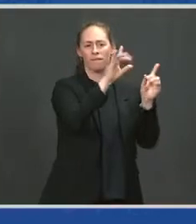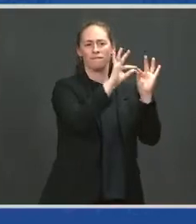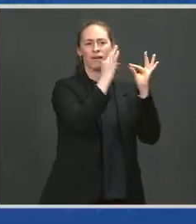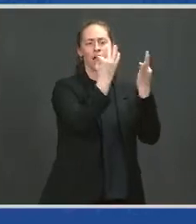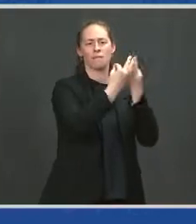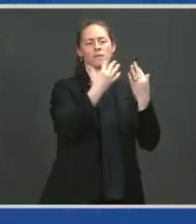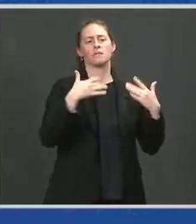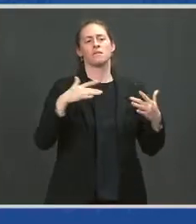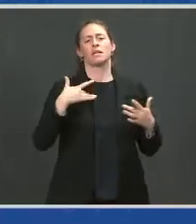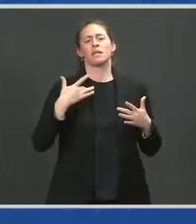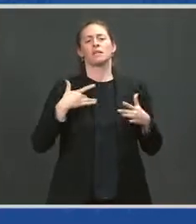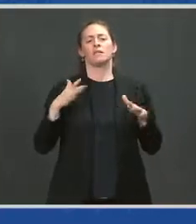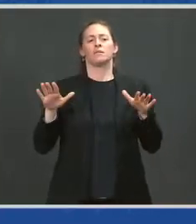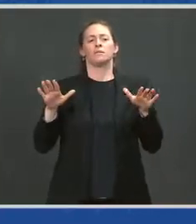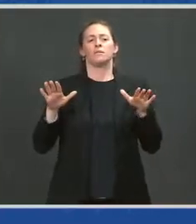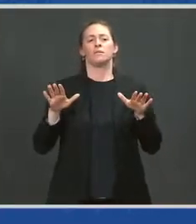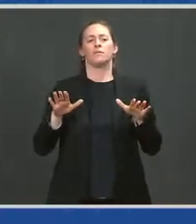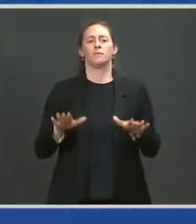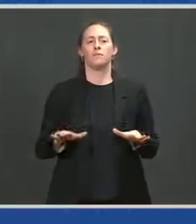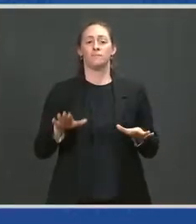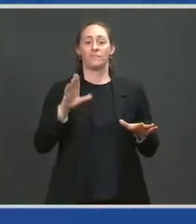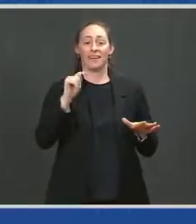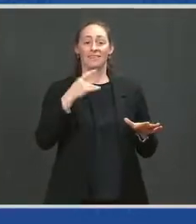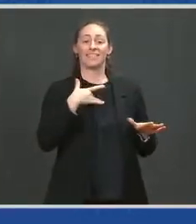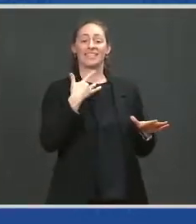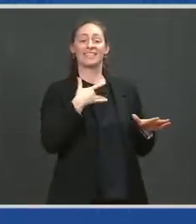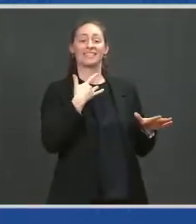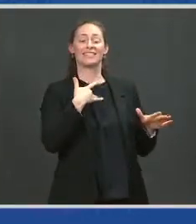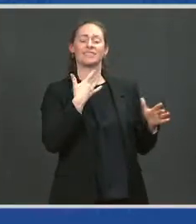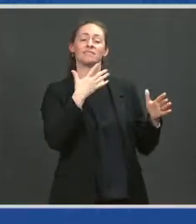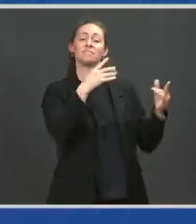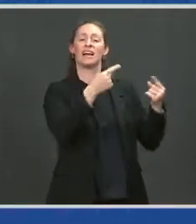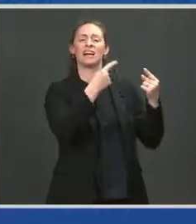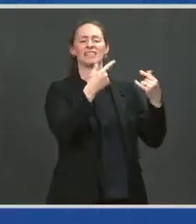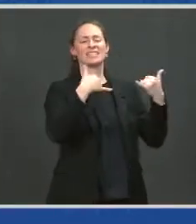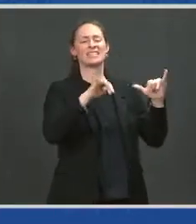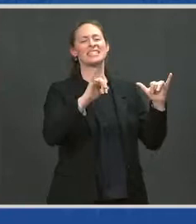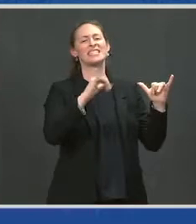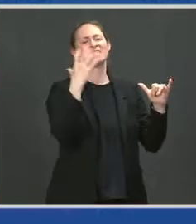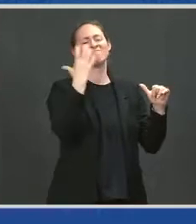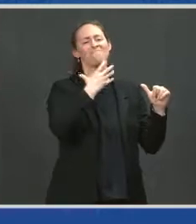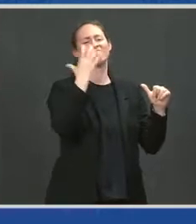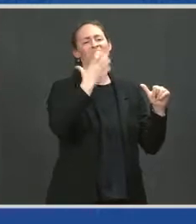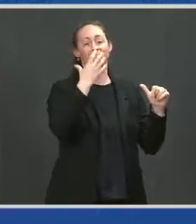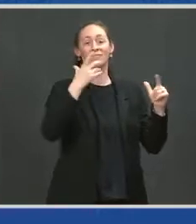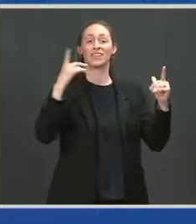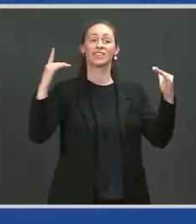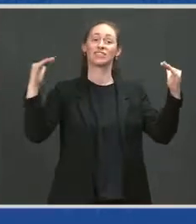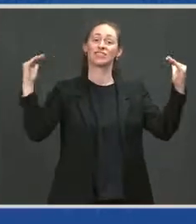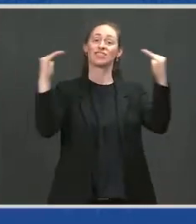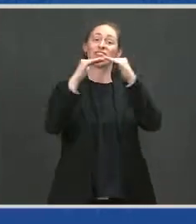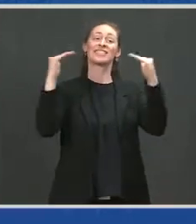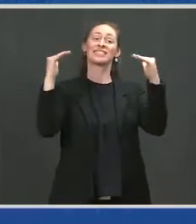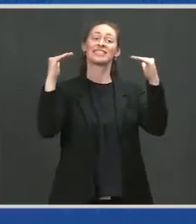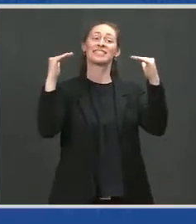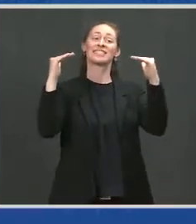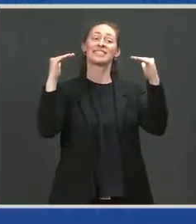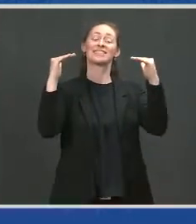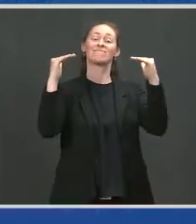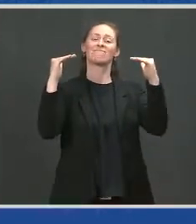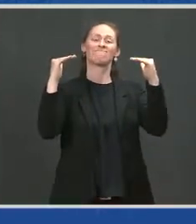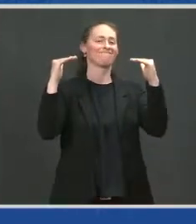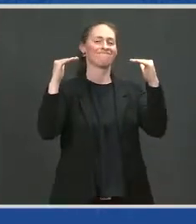pain. A measure of justice isn't the same as equal justice. This